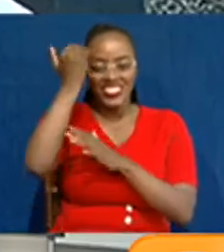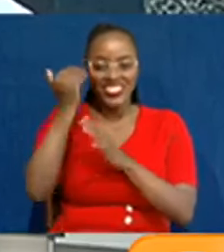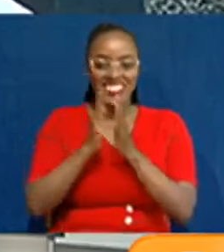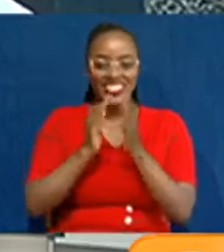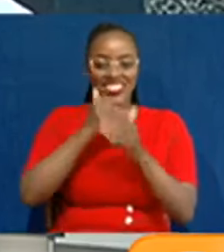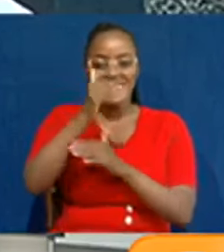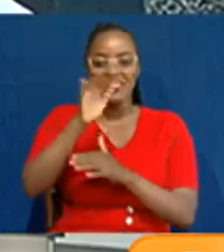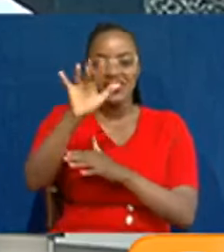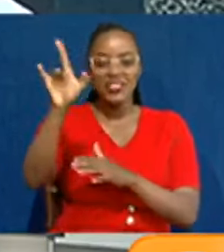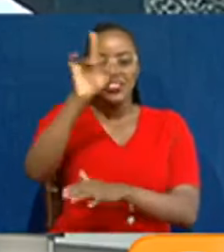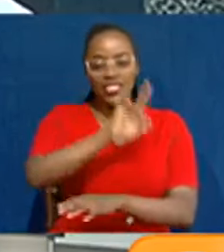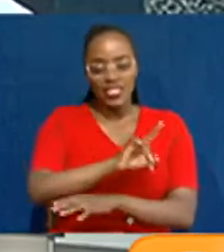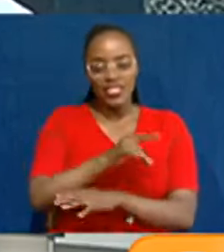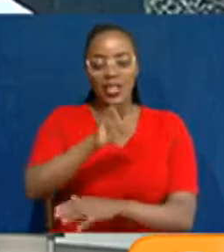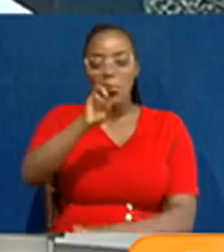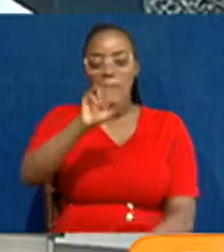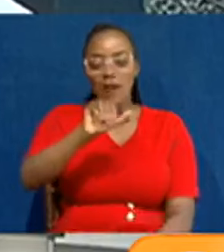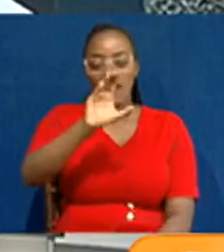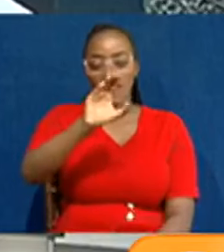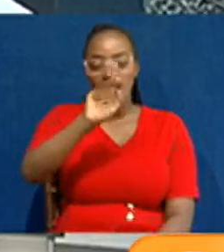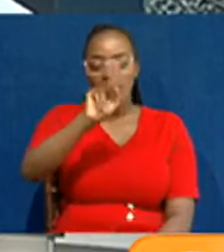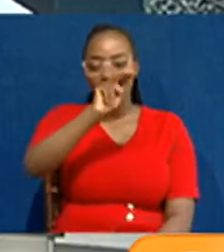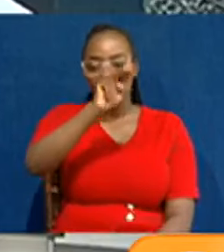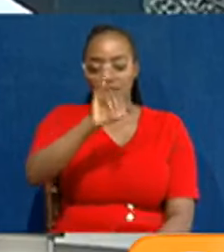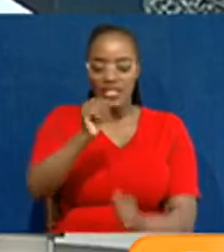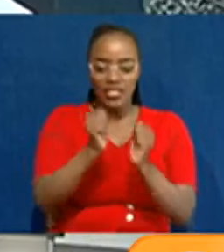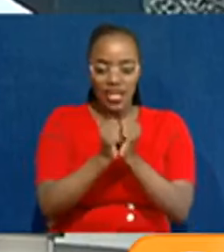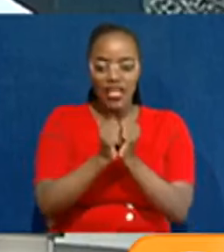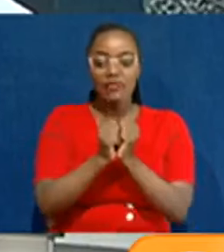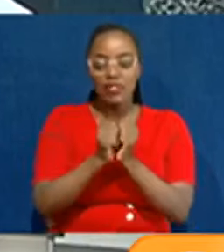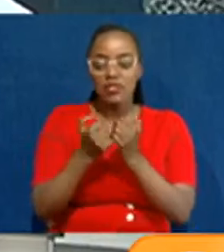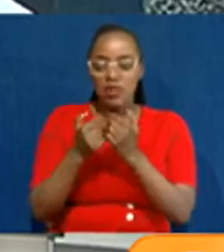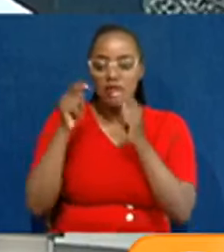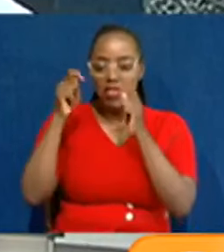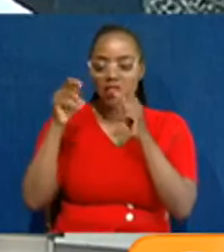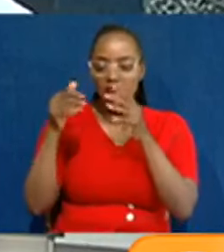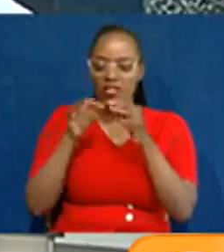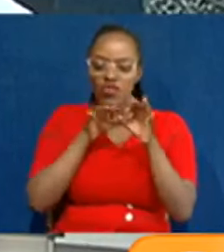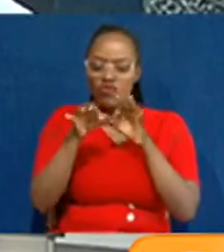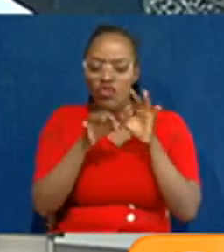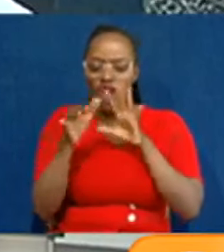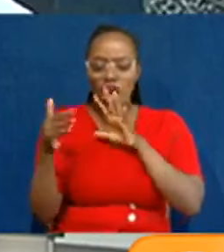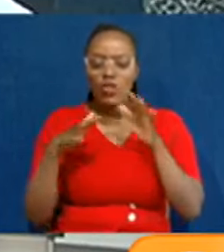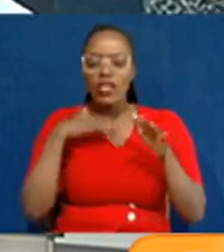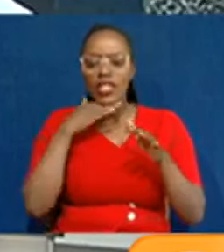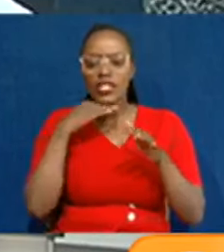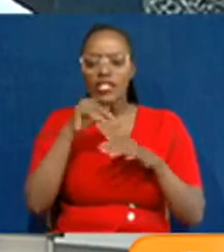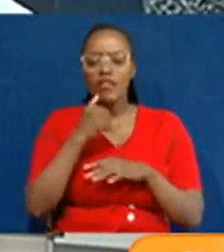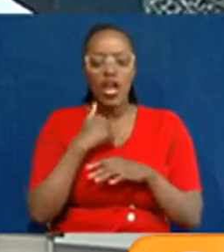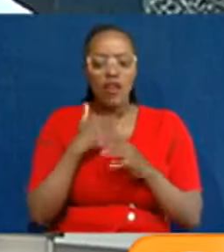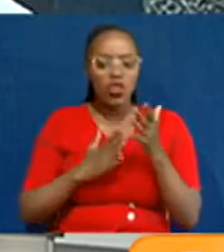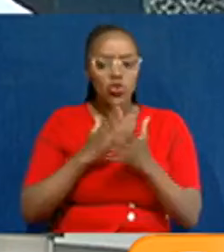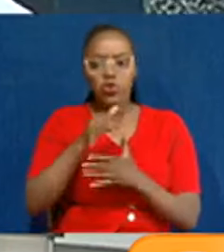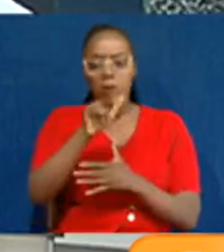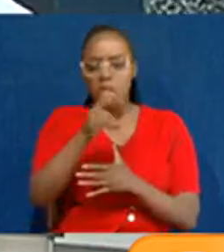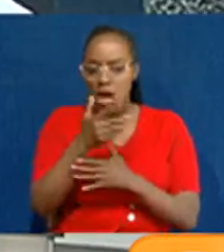next 5 days, with Mckenzie and his co-accused intent to demonstrate to the court how the deaths at Shakahola were not as a result of